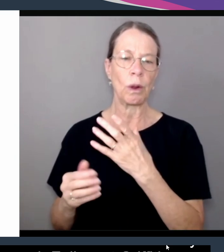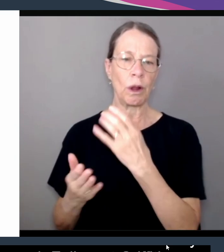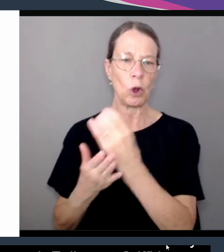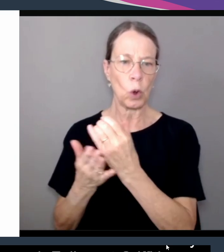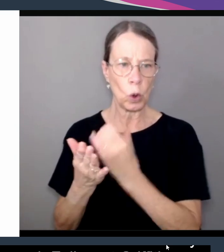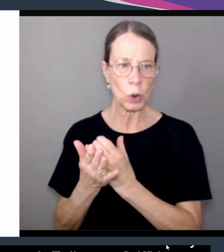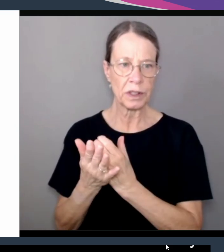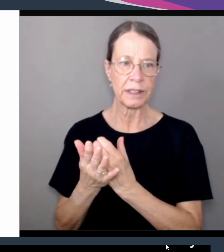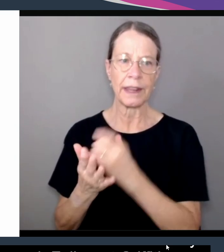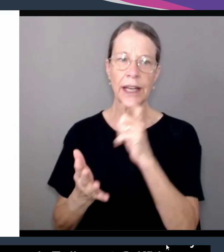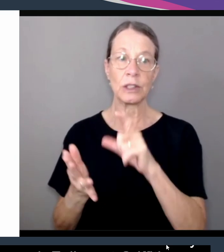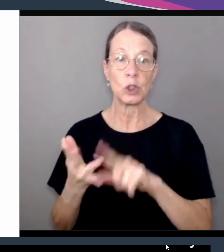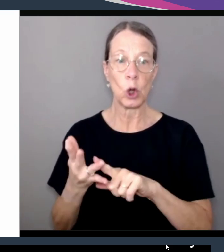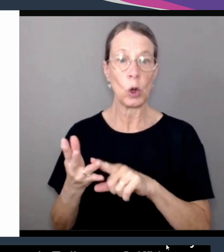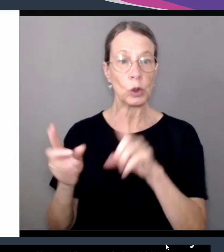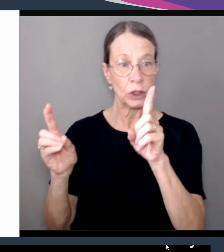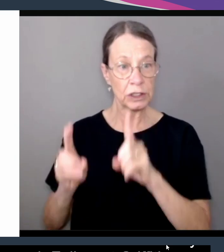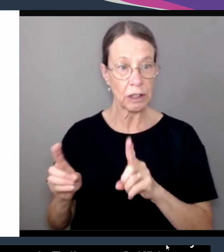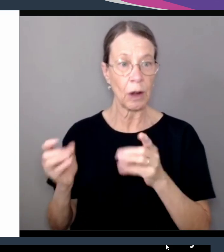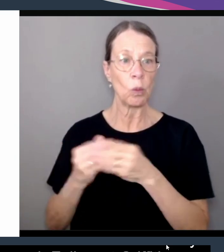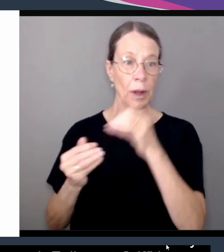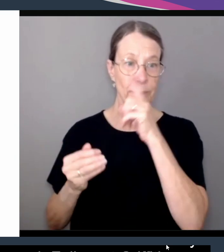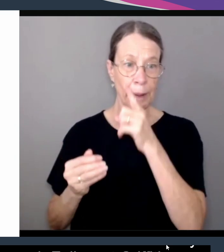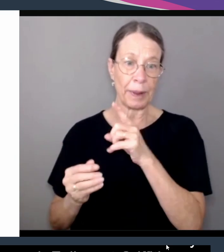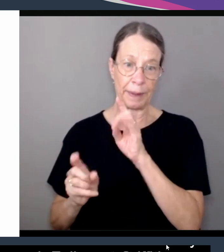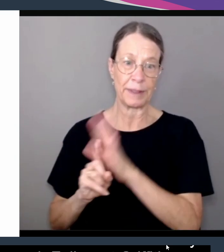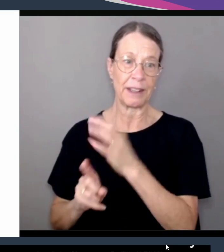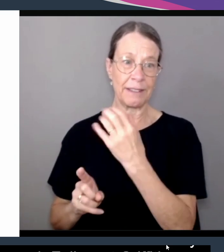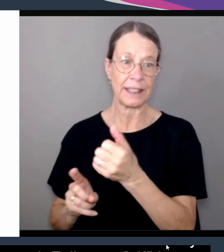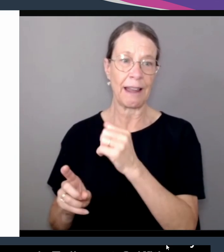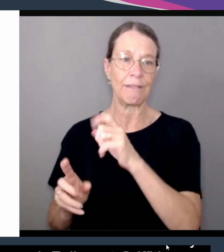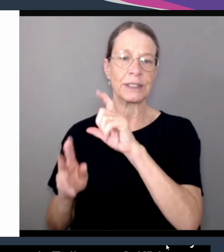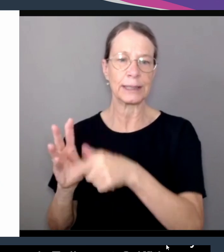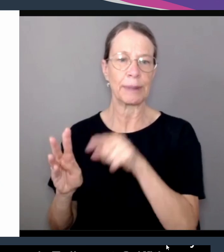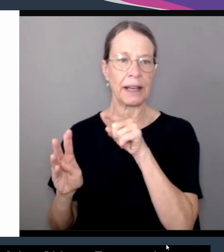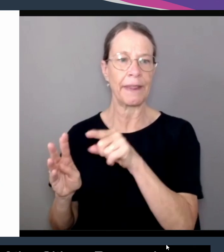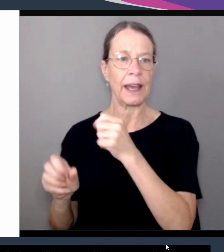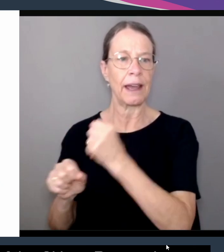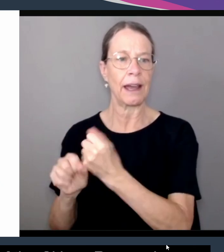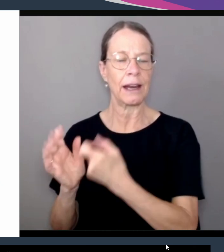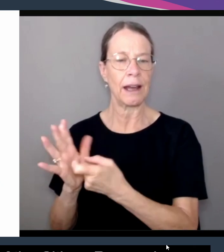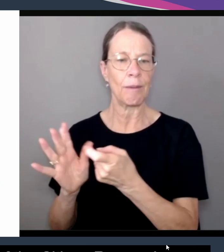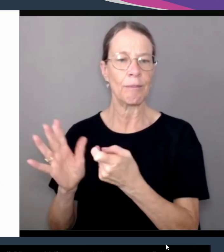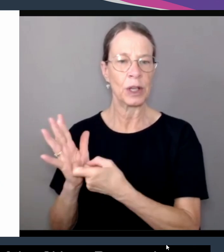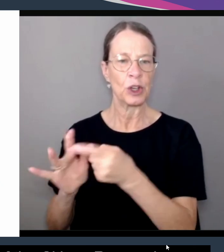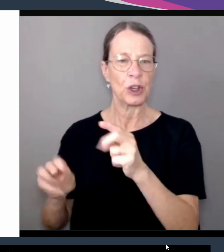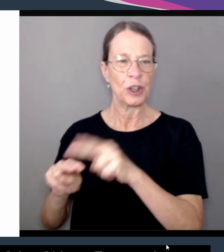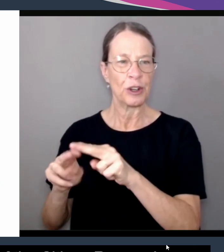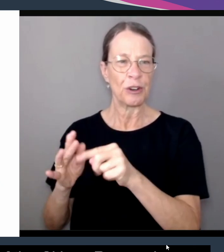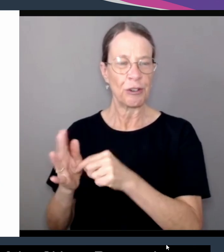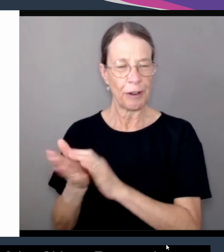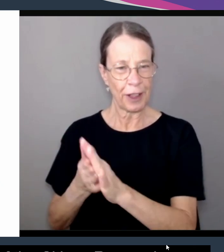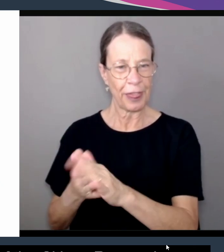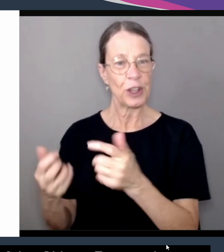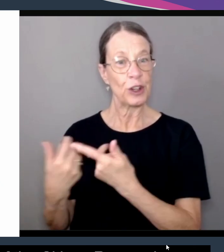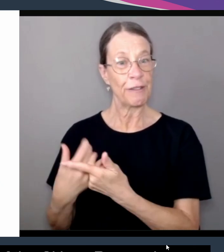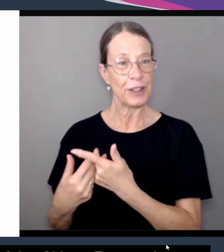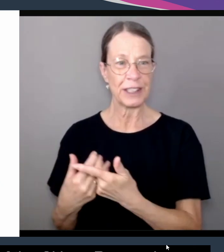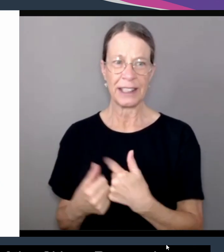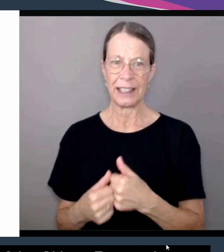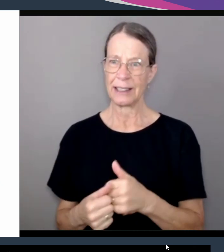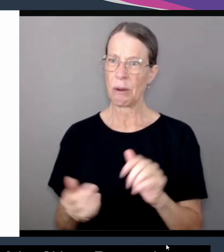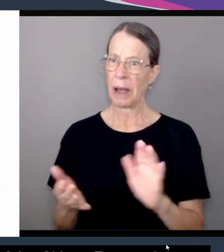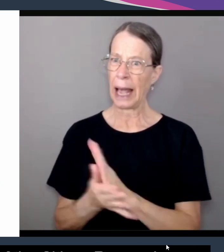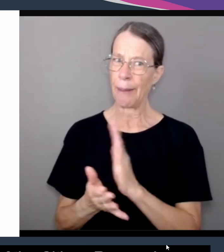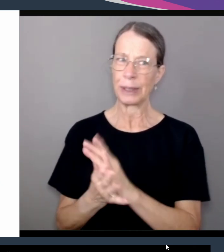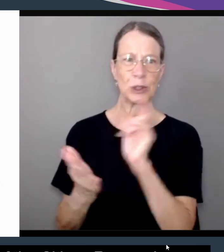disability and at Griffith University, and we're delighted to be sponsoring this